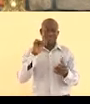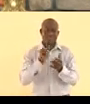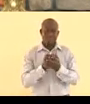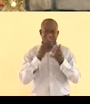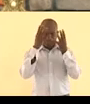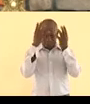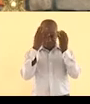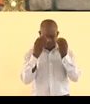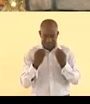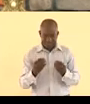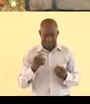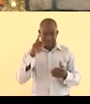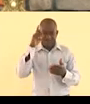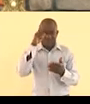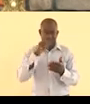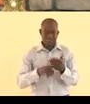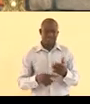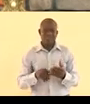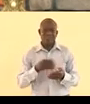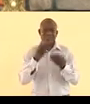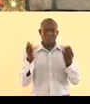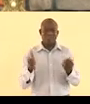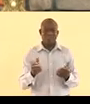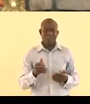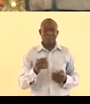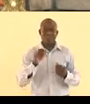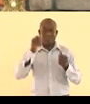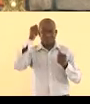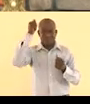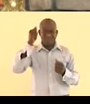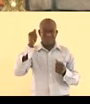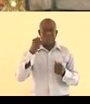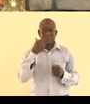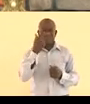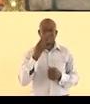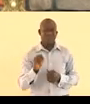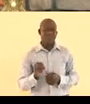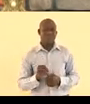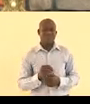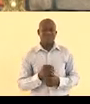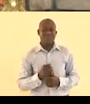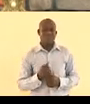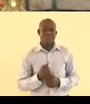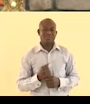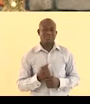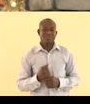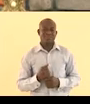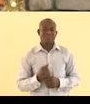will obey whatever my bishop says. That's not easy for any human being.